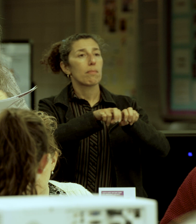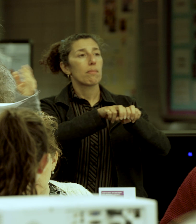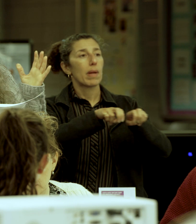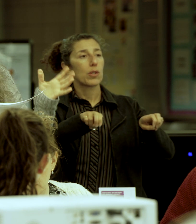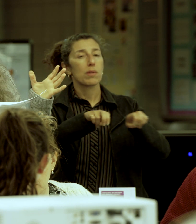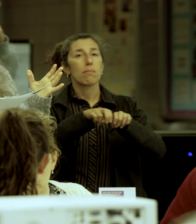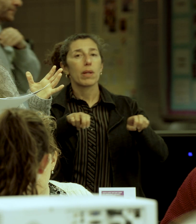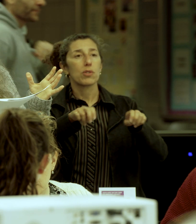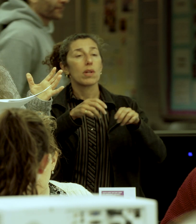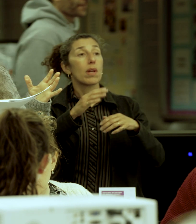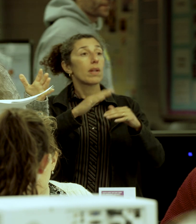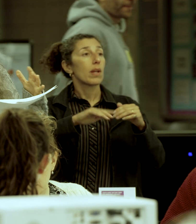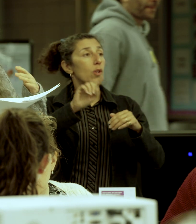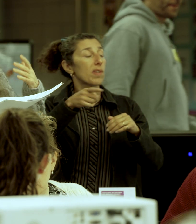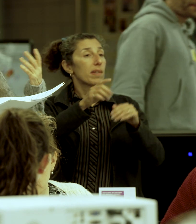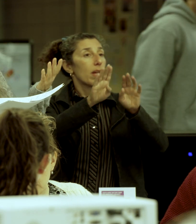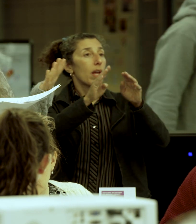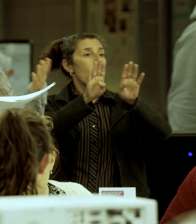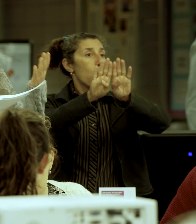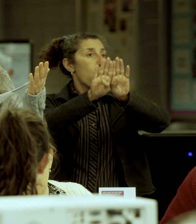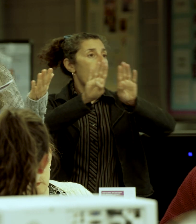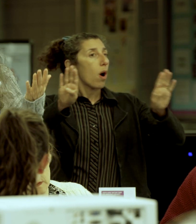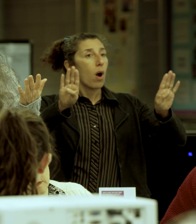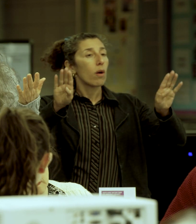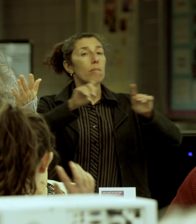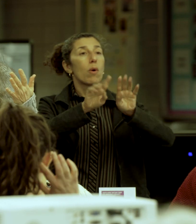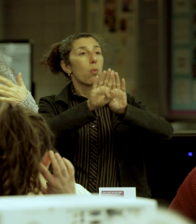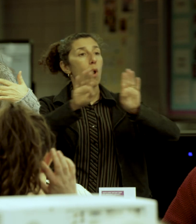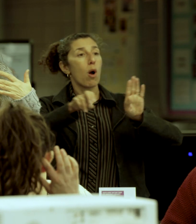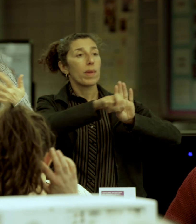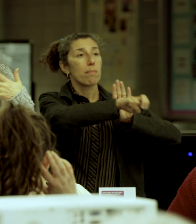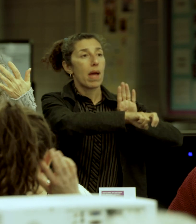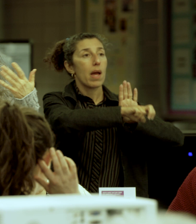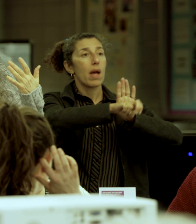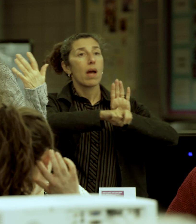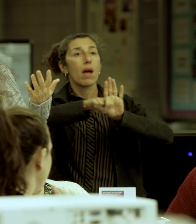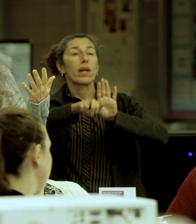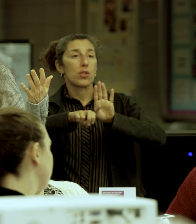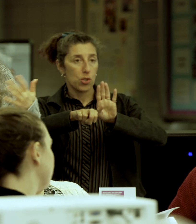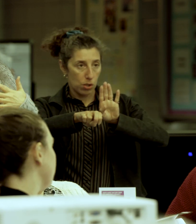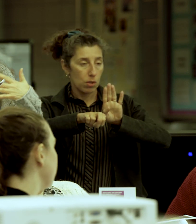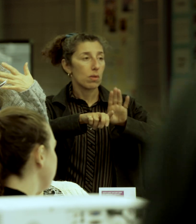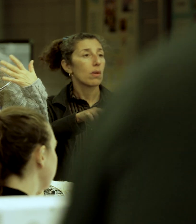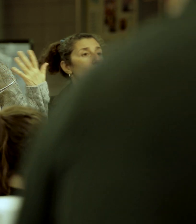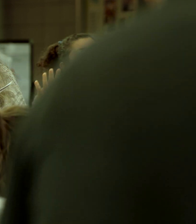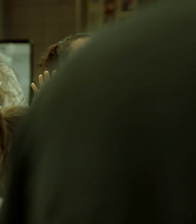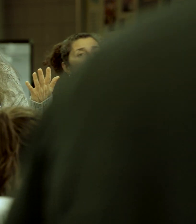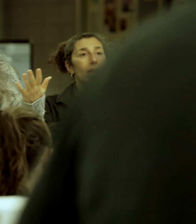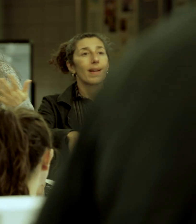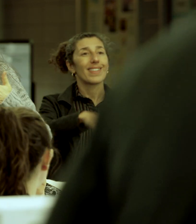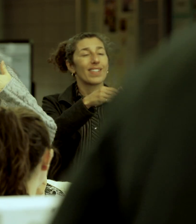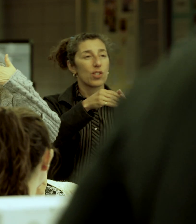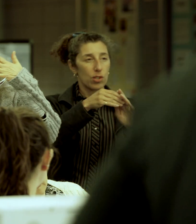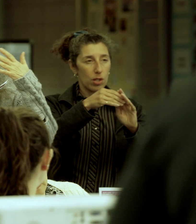more than the singular wall that you see. And we're told that, of course, you're early in design, but that would seem like a fantastic opportunity. No one